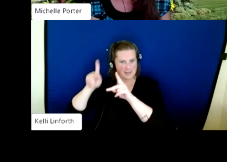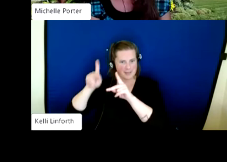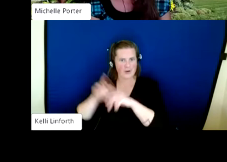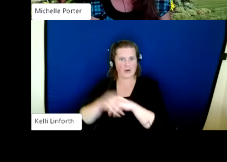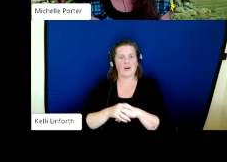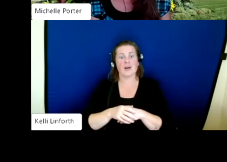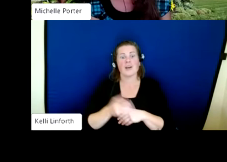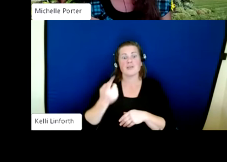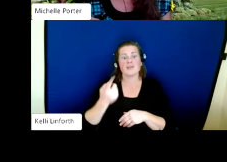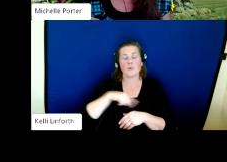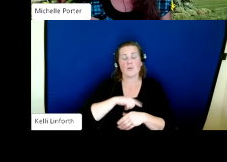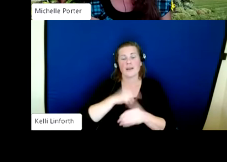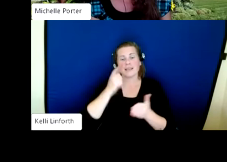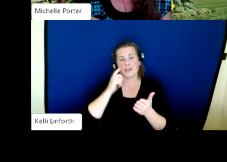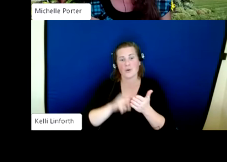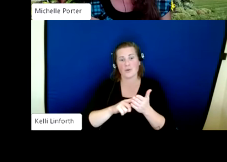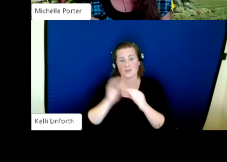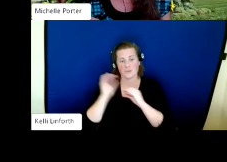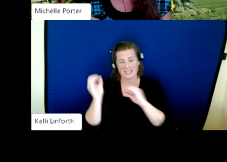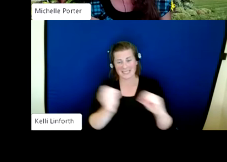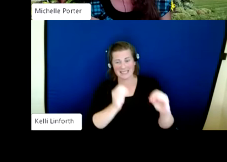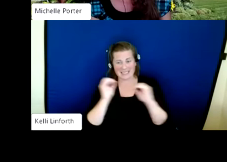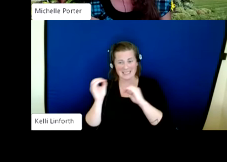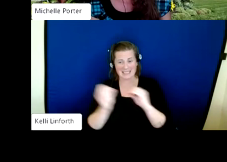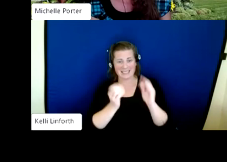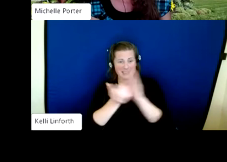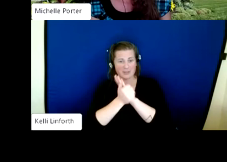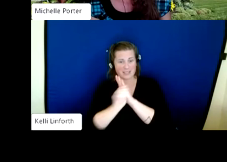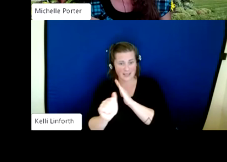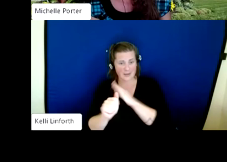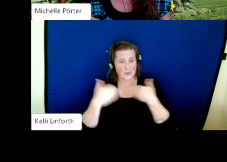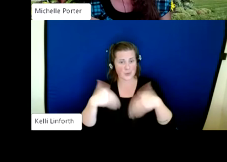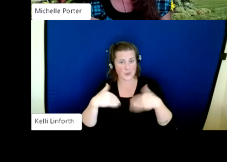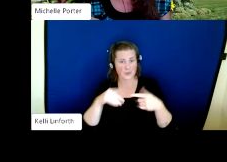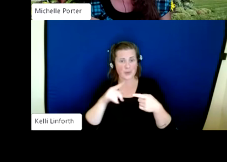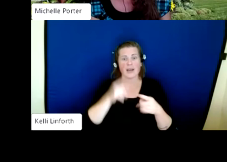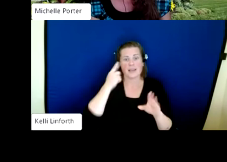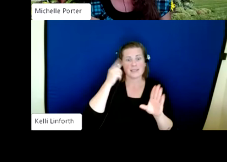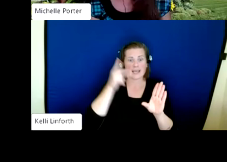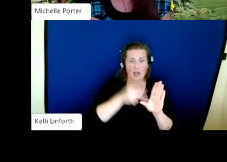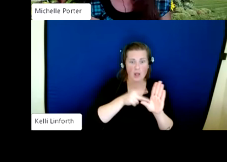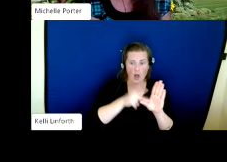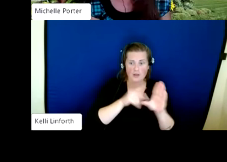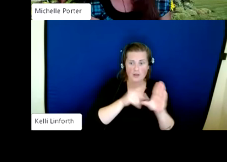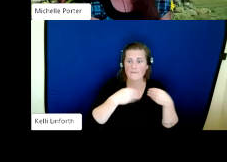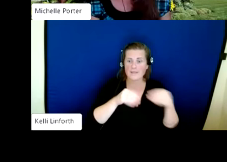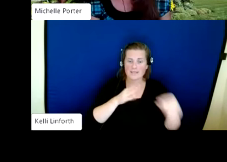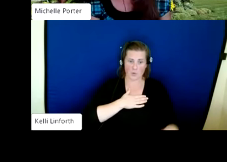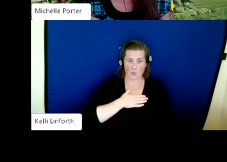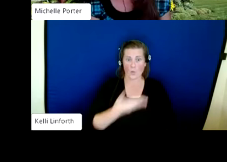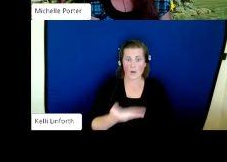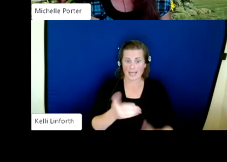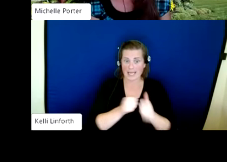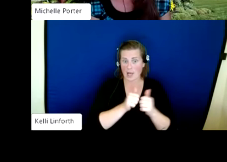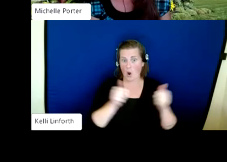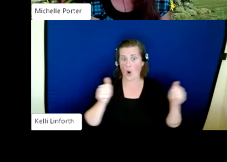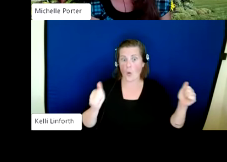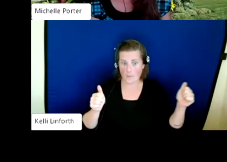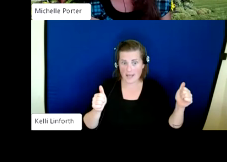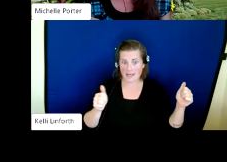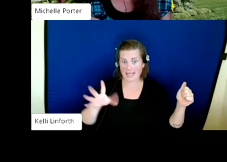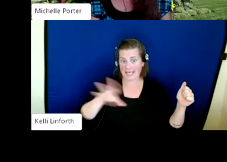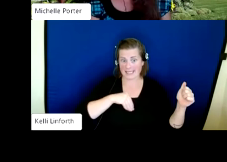being taught. So we saw that psychological flexibility, kind of that willing to be open to